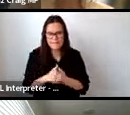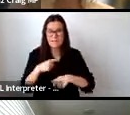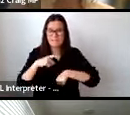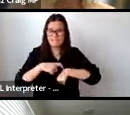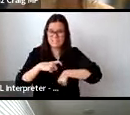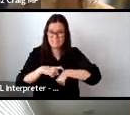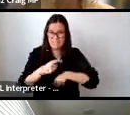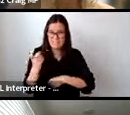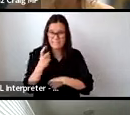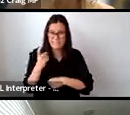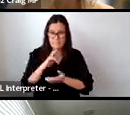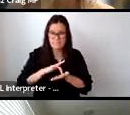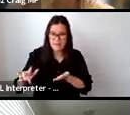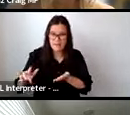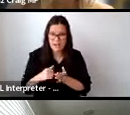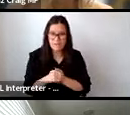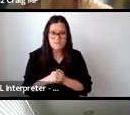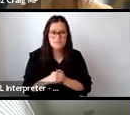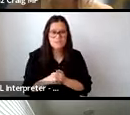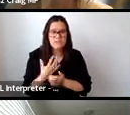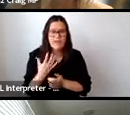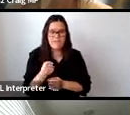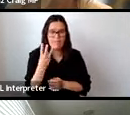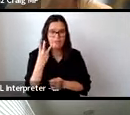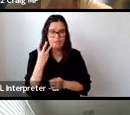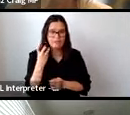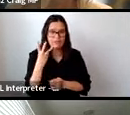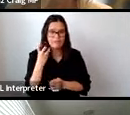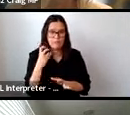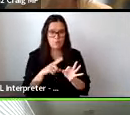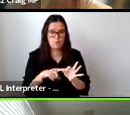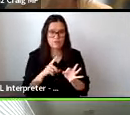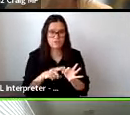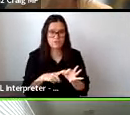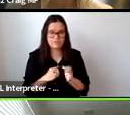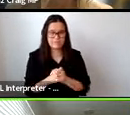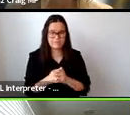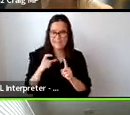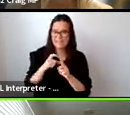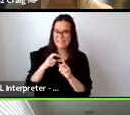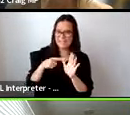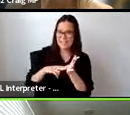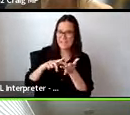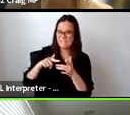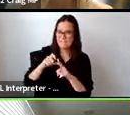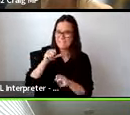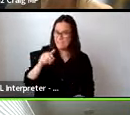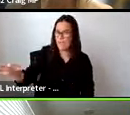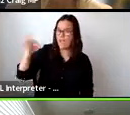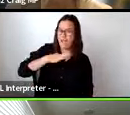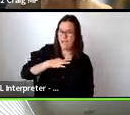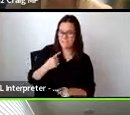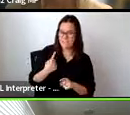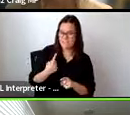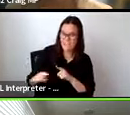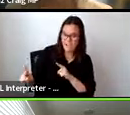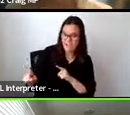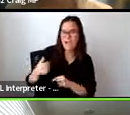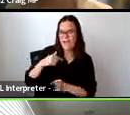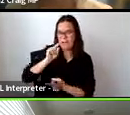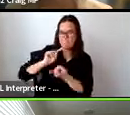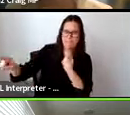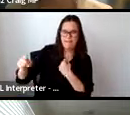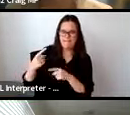left, David. So we have Tony, then Jan, then Maureen. If you each ask really fast, I'll answer collectively really